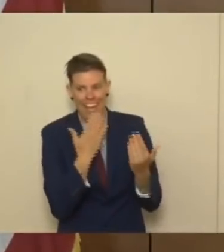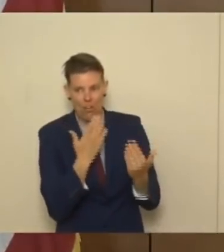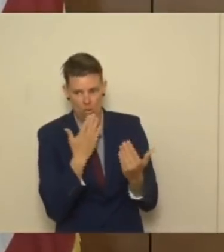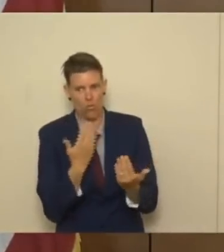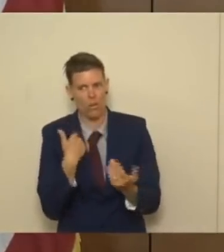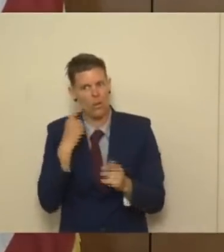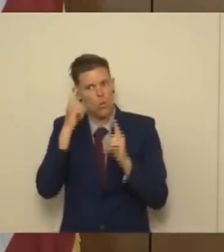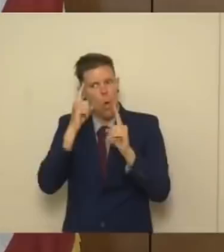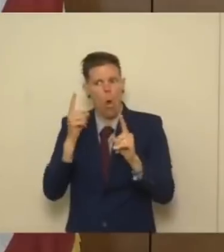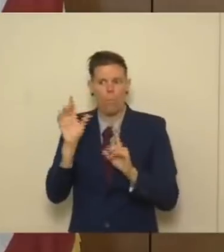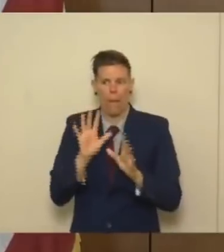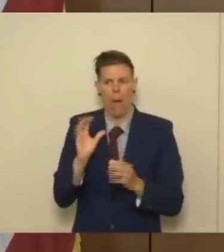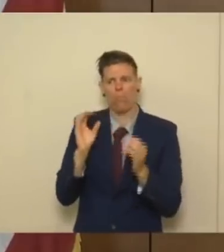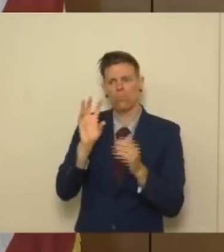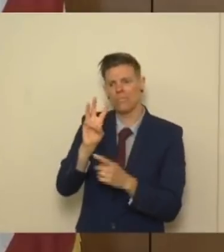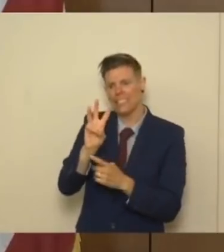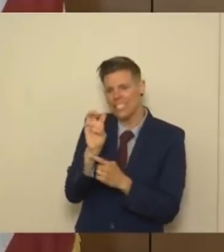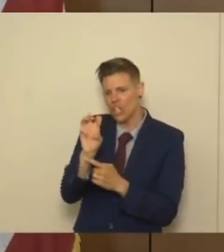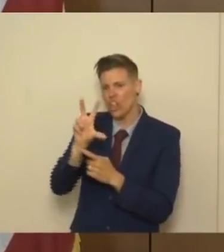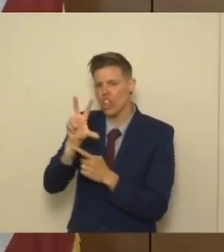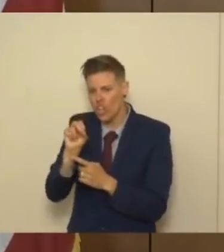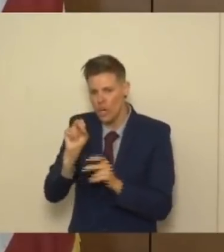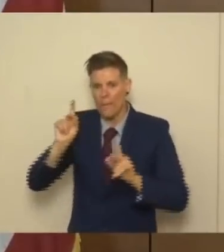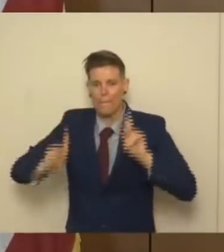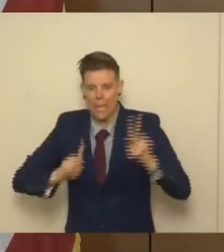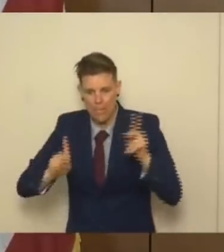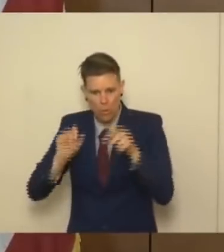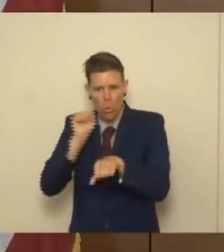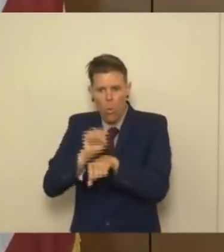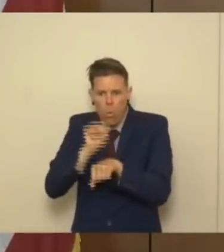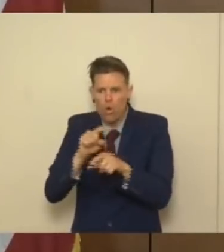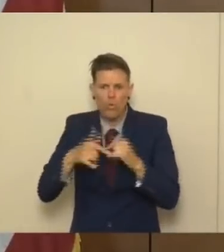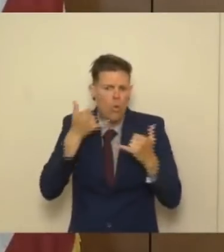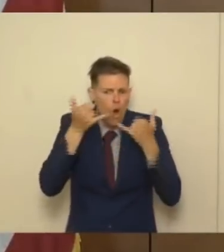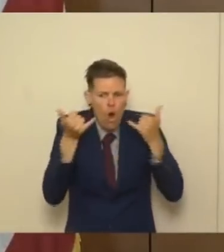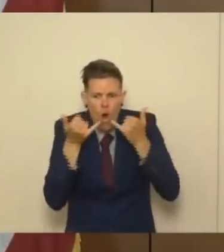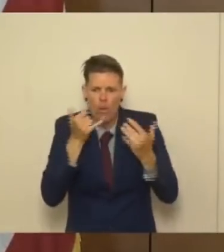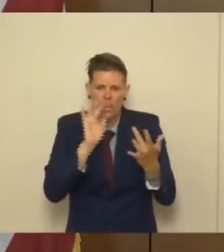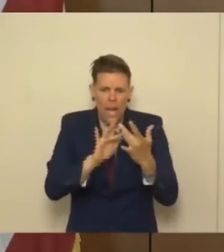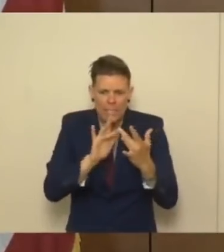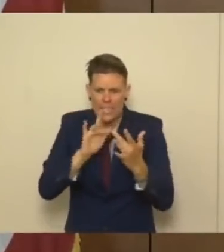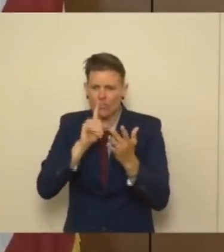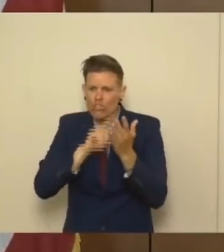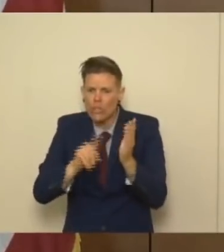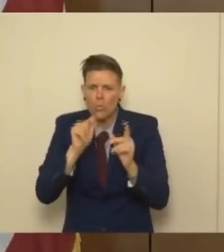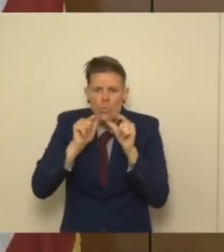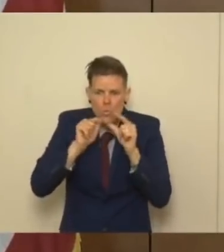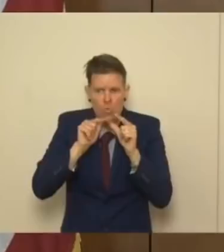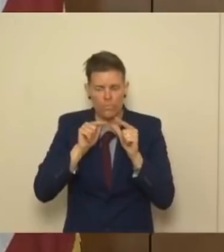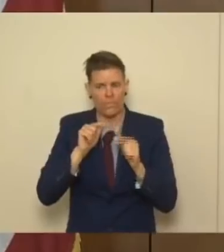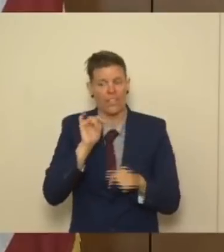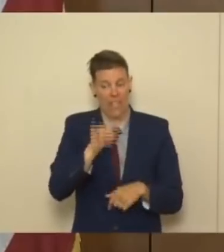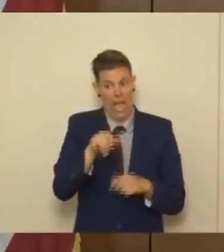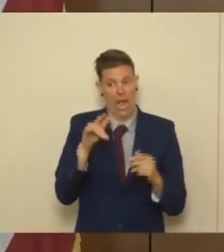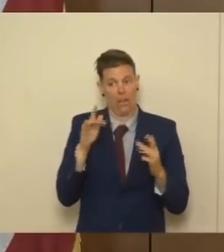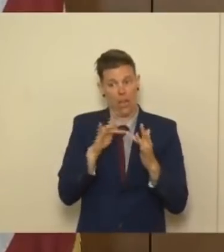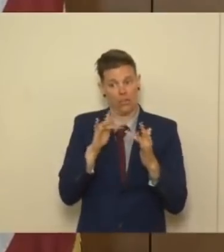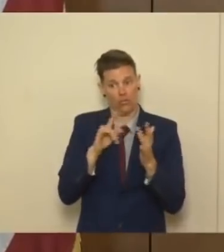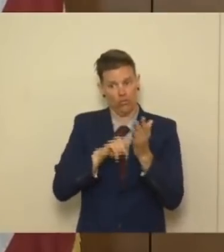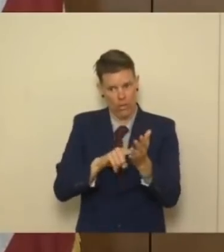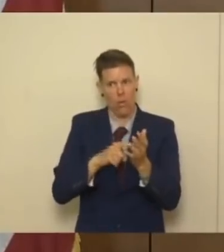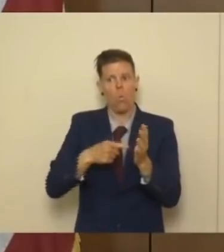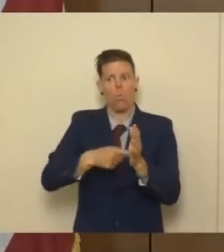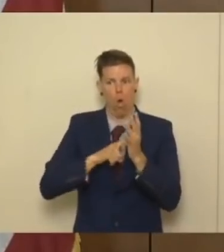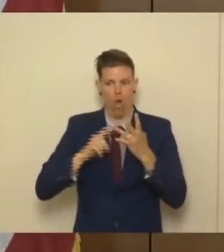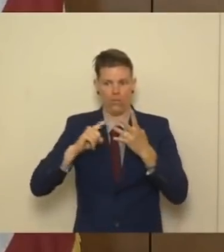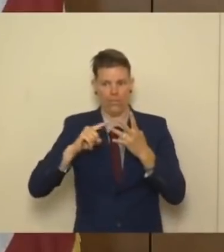630. So the contact tracing requirements we've been slower at getting to, and there's no magic to